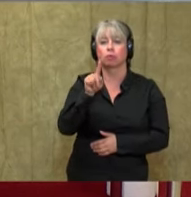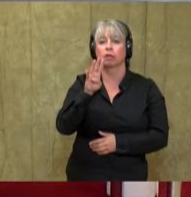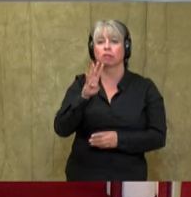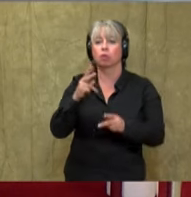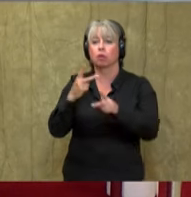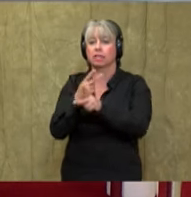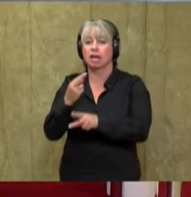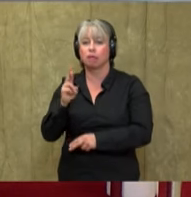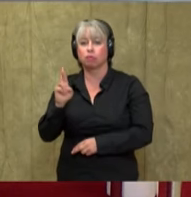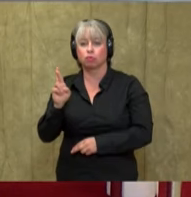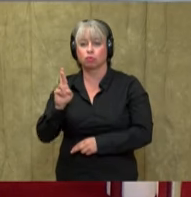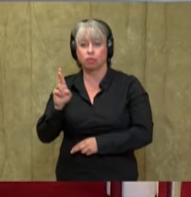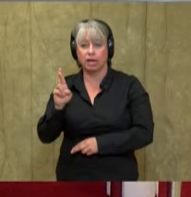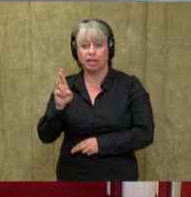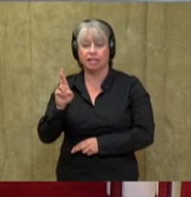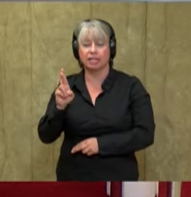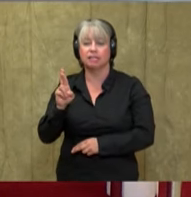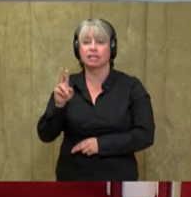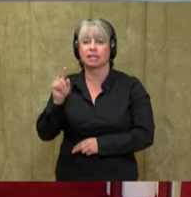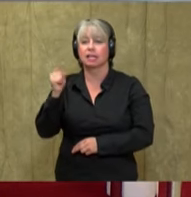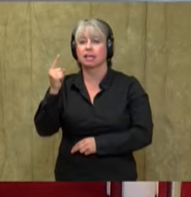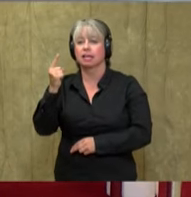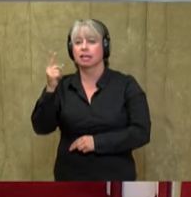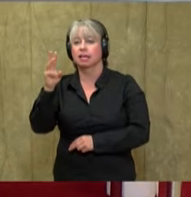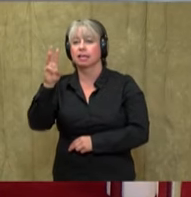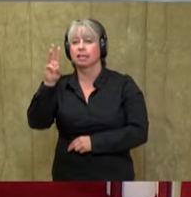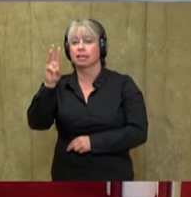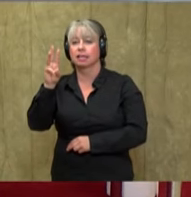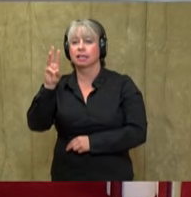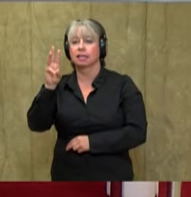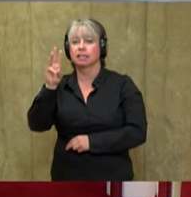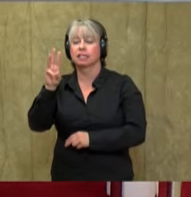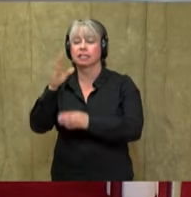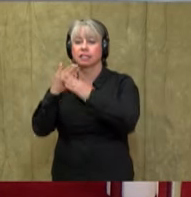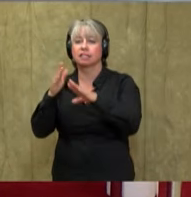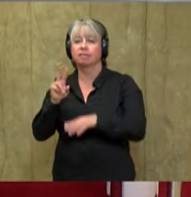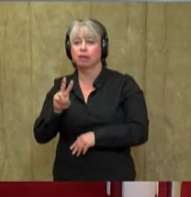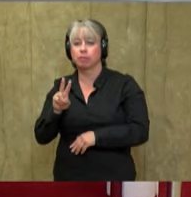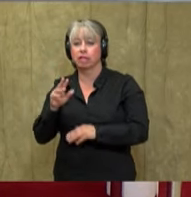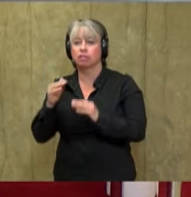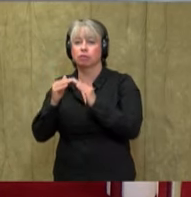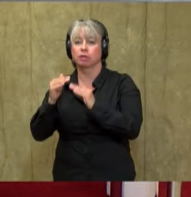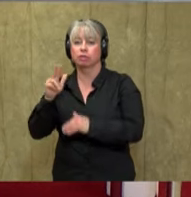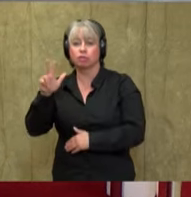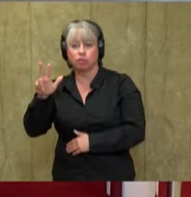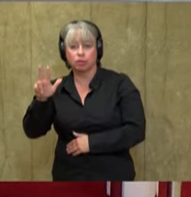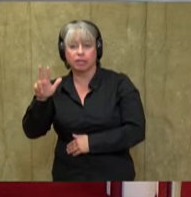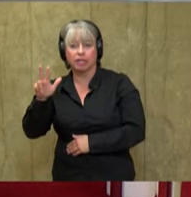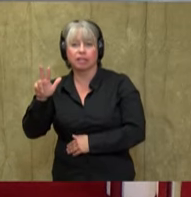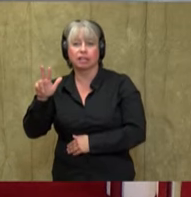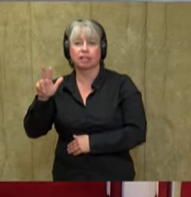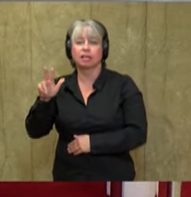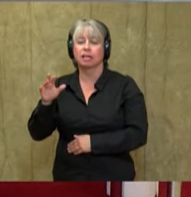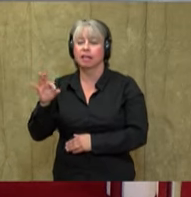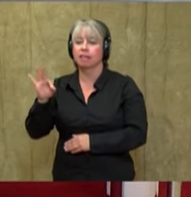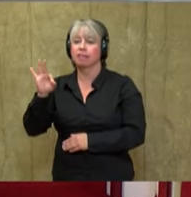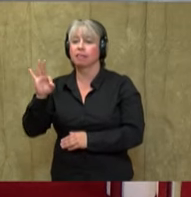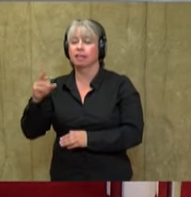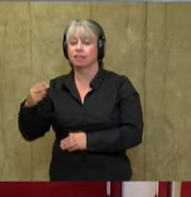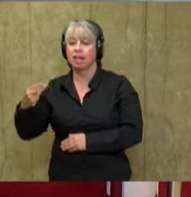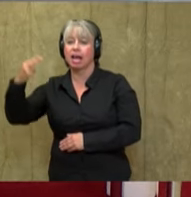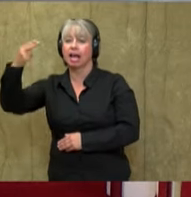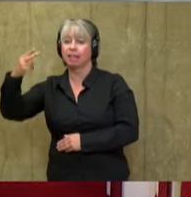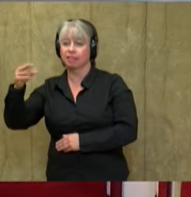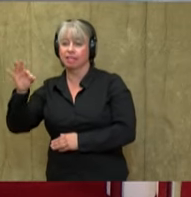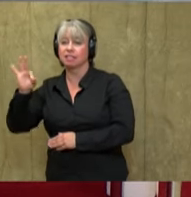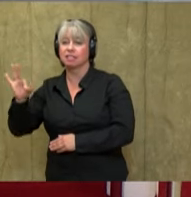in this case, half of 6, which would be 3, times our height, which is 9. So we've got to square our